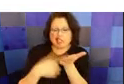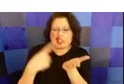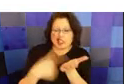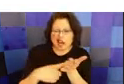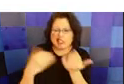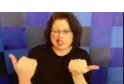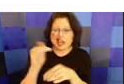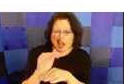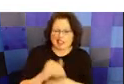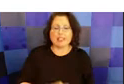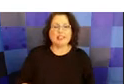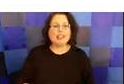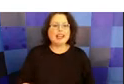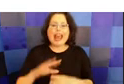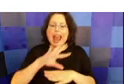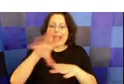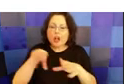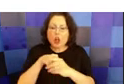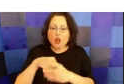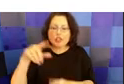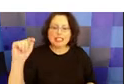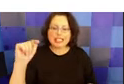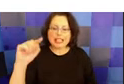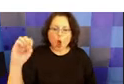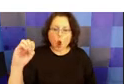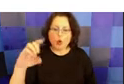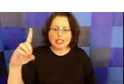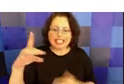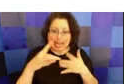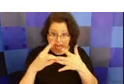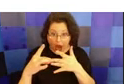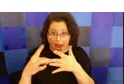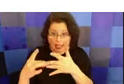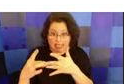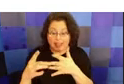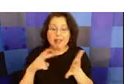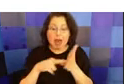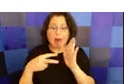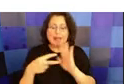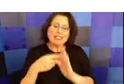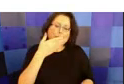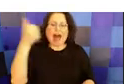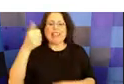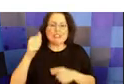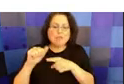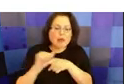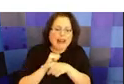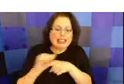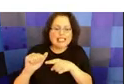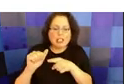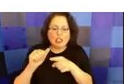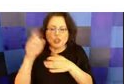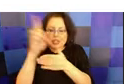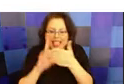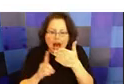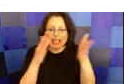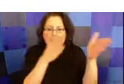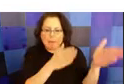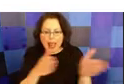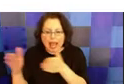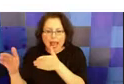includes TOD guidelines. So that is a best practice guide for the design and planning of